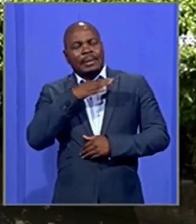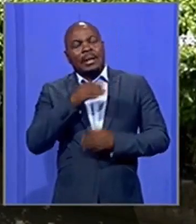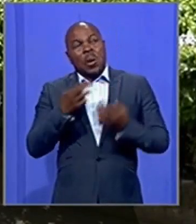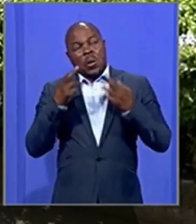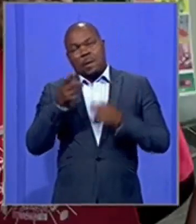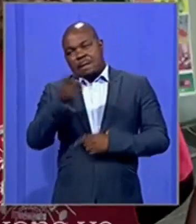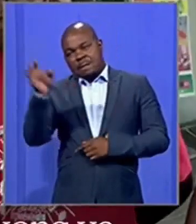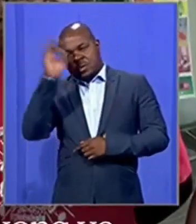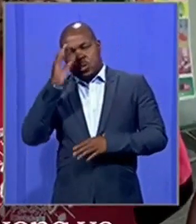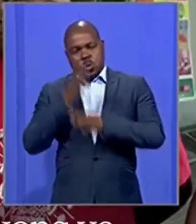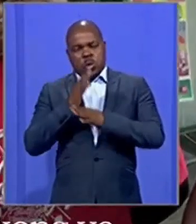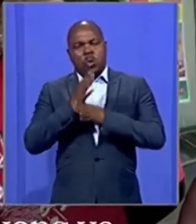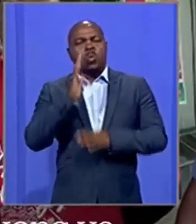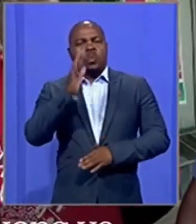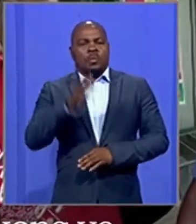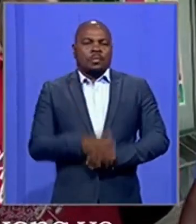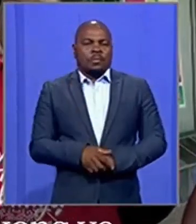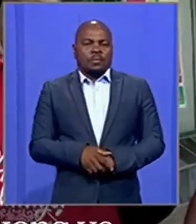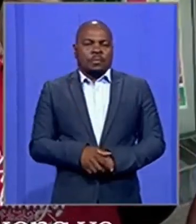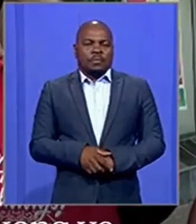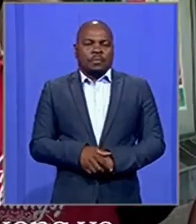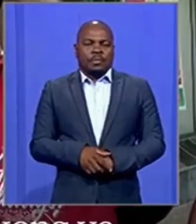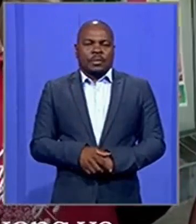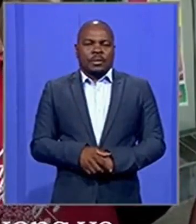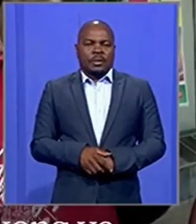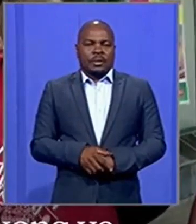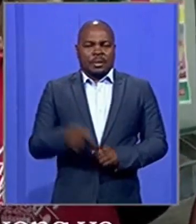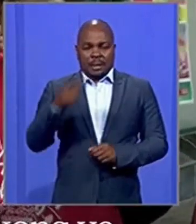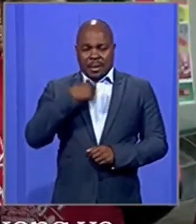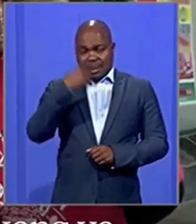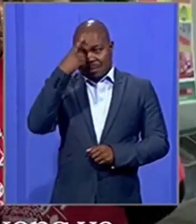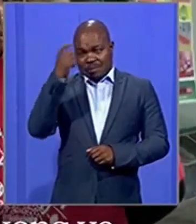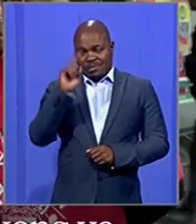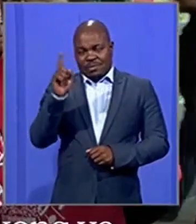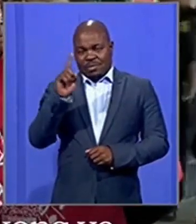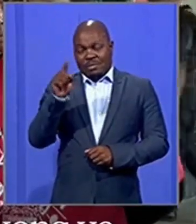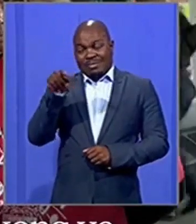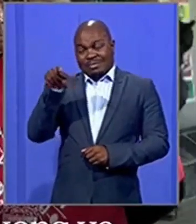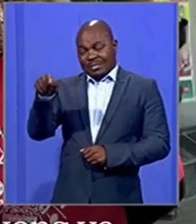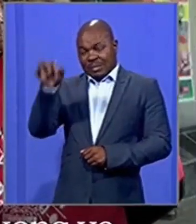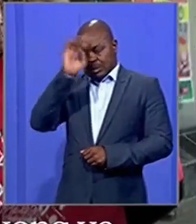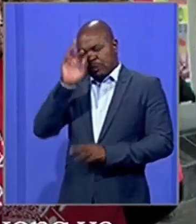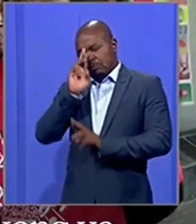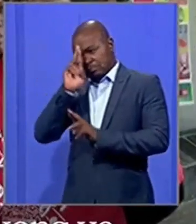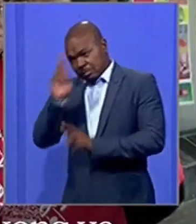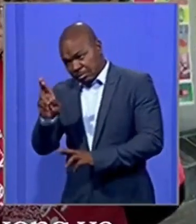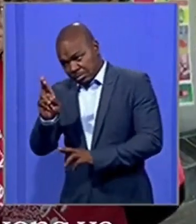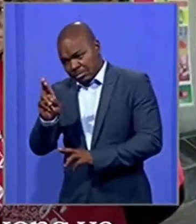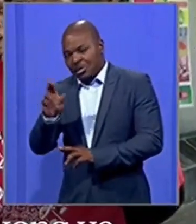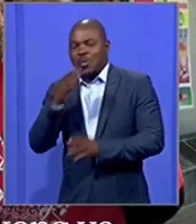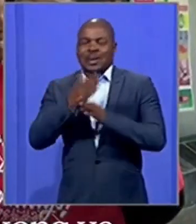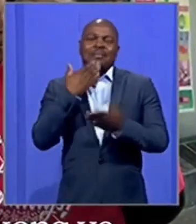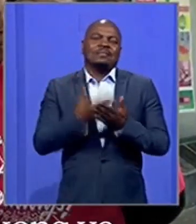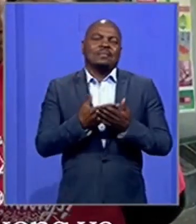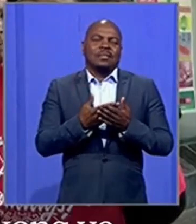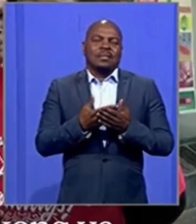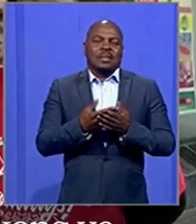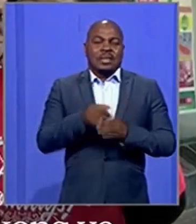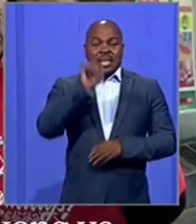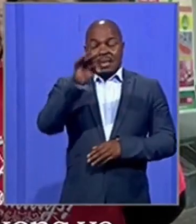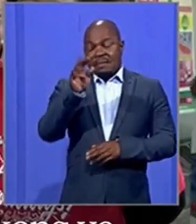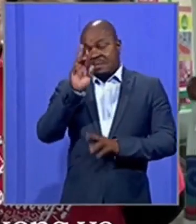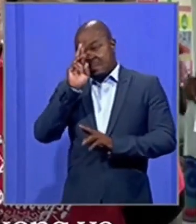sona. Ke dumela fa sepodisi se ka tlhomphiwa se ka dira tiro ya sona le sepodisi fa se